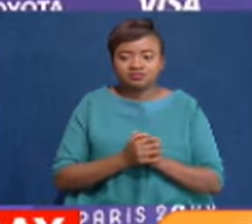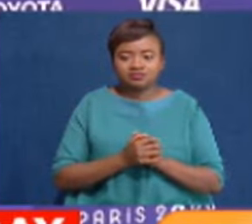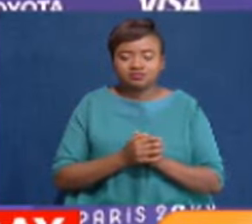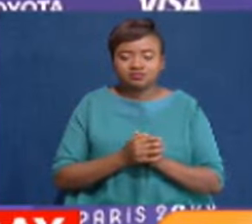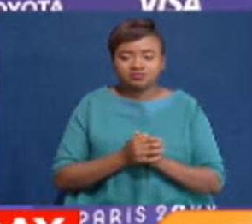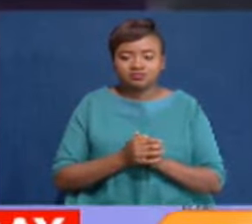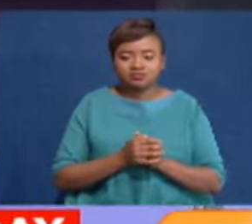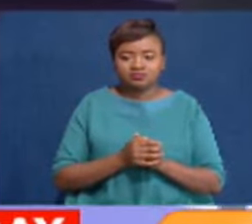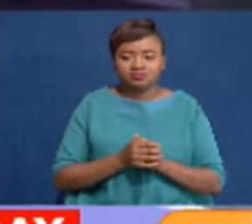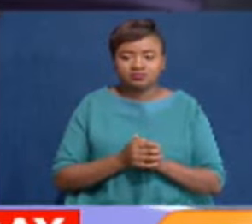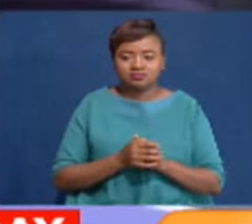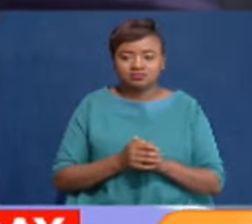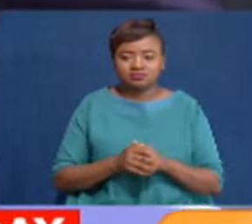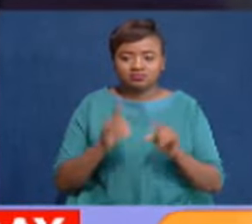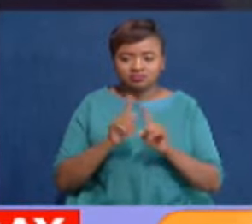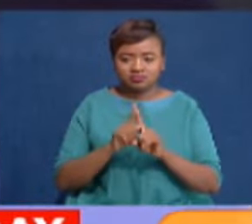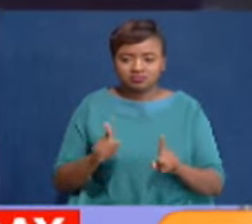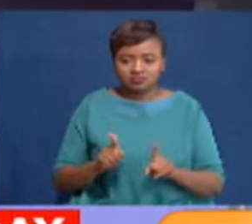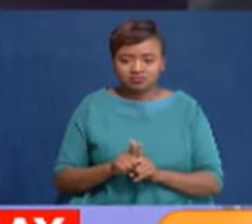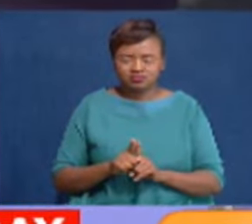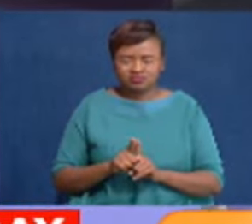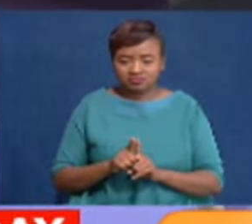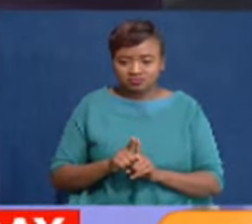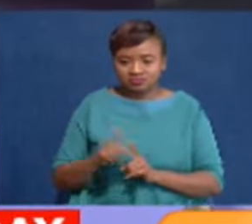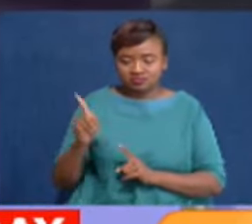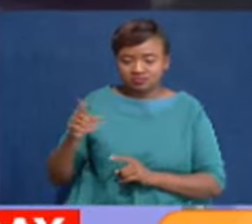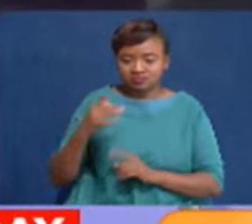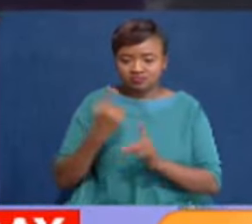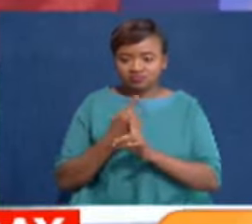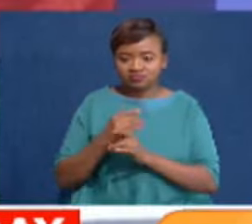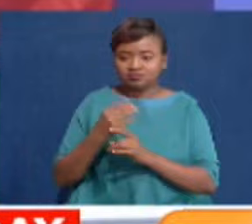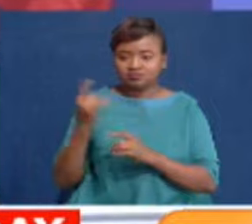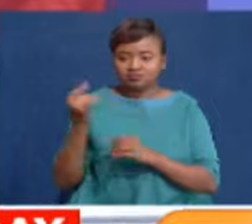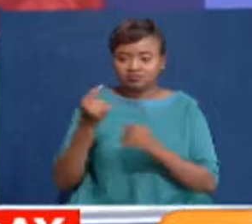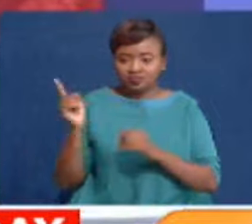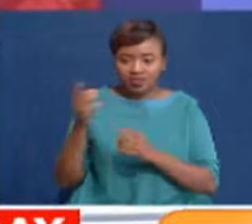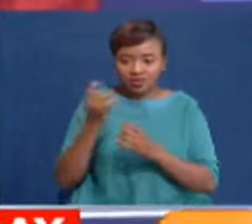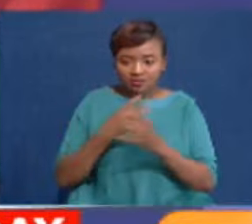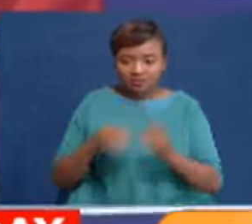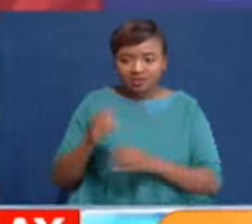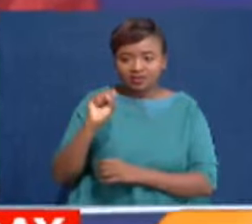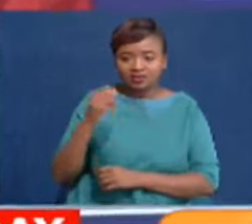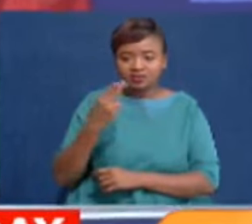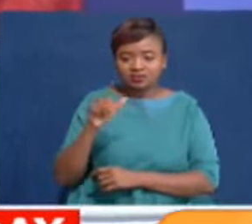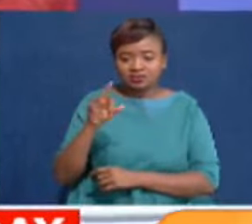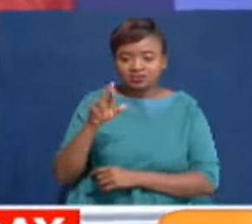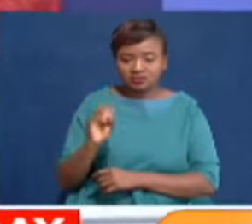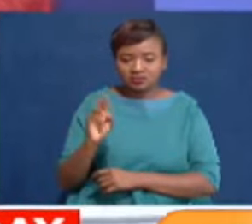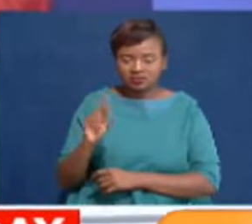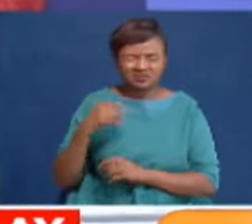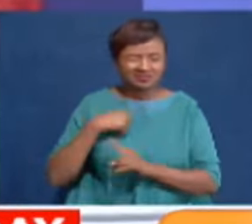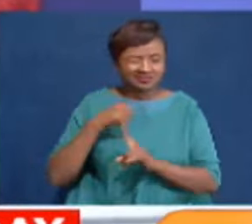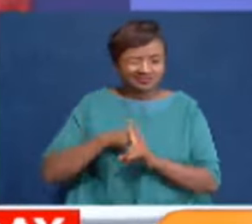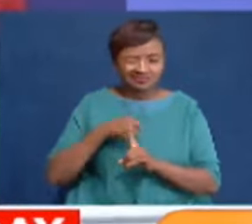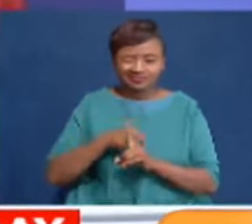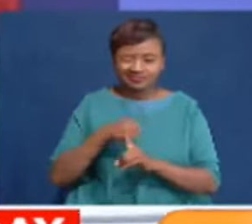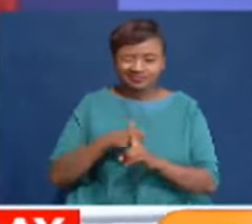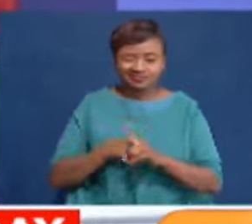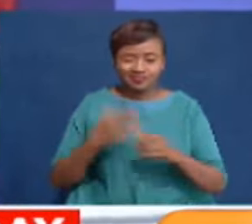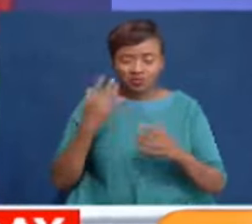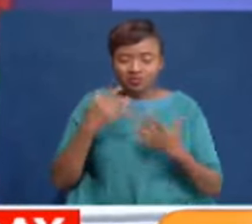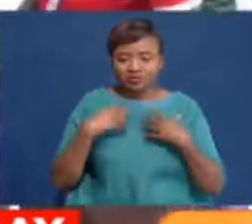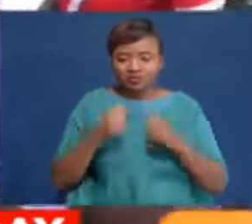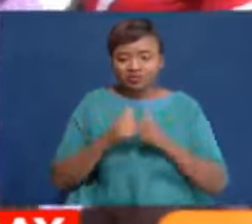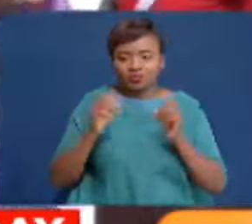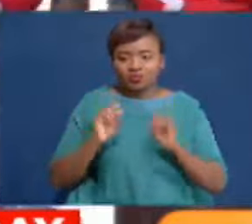receptions that we are having. The team is also missing the services of star player Sharon Chepchumba, who has struggled to be fit for the Olympics. She sat out